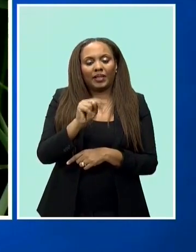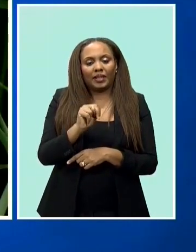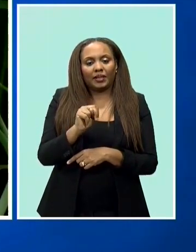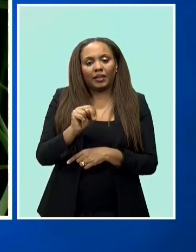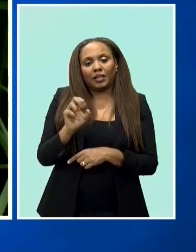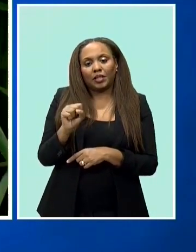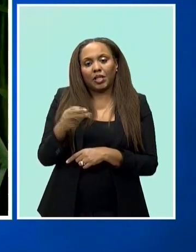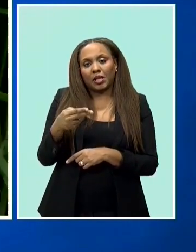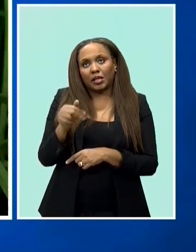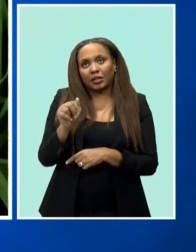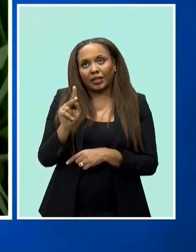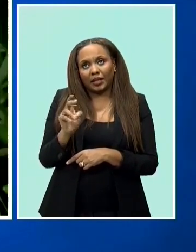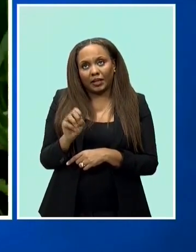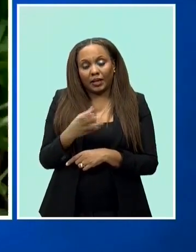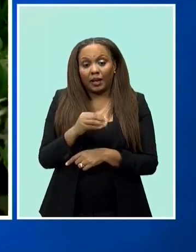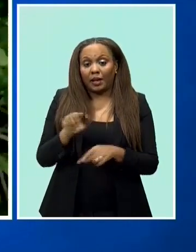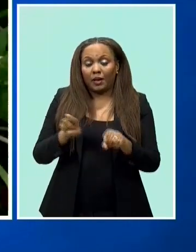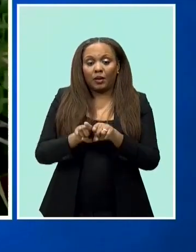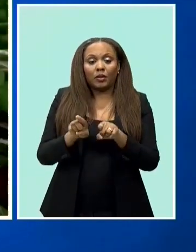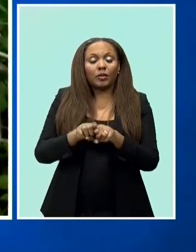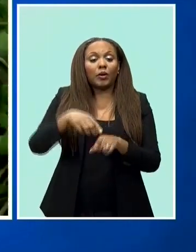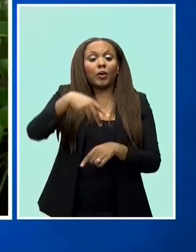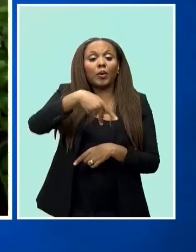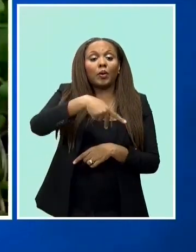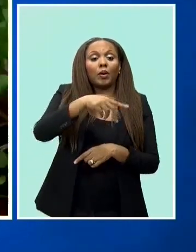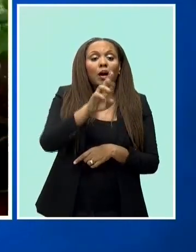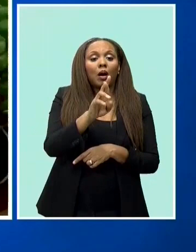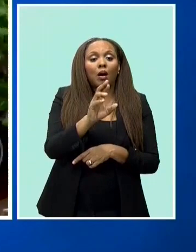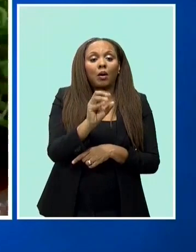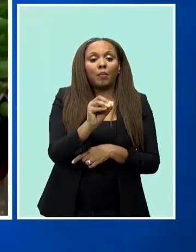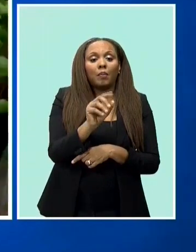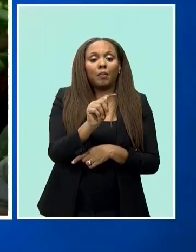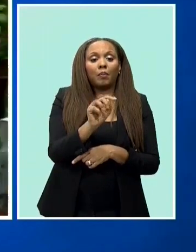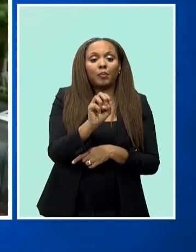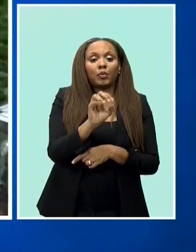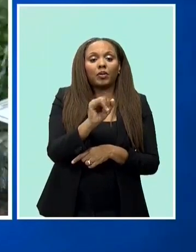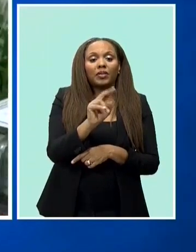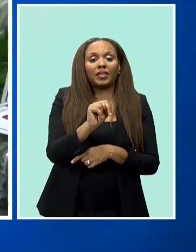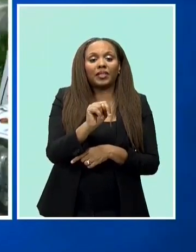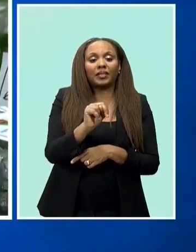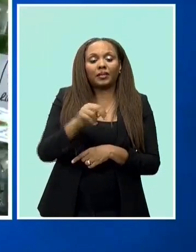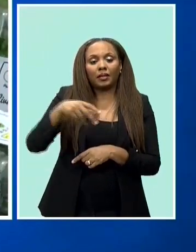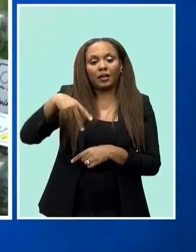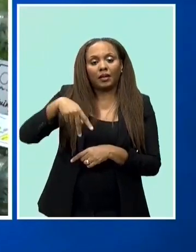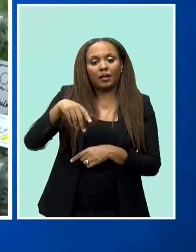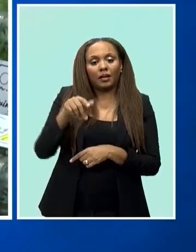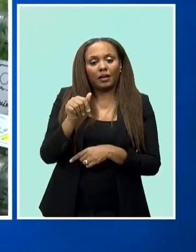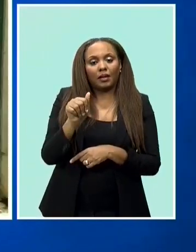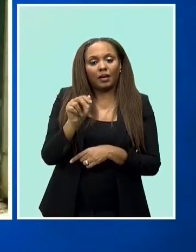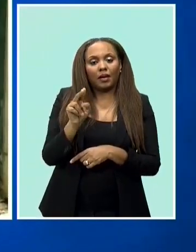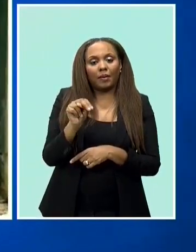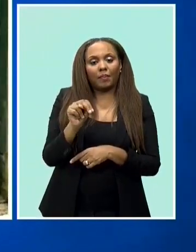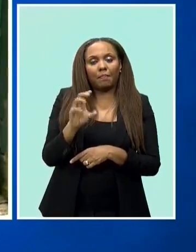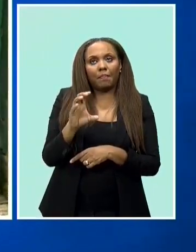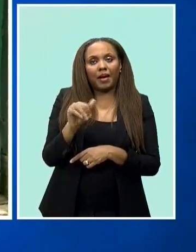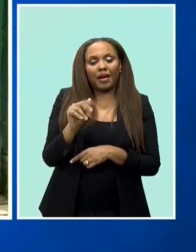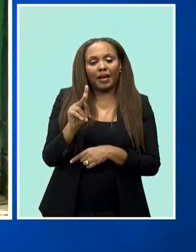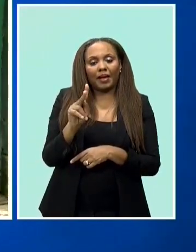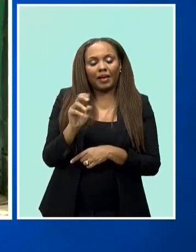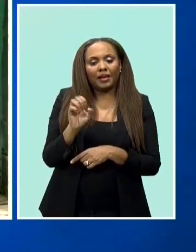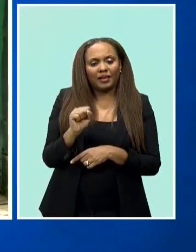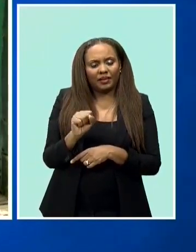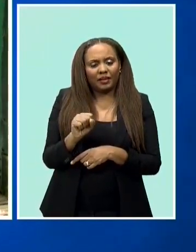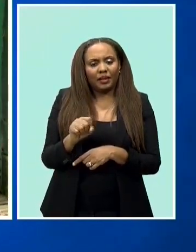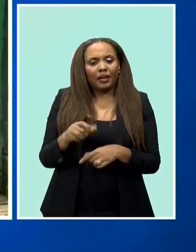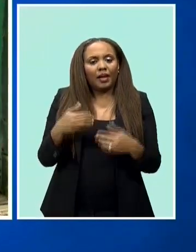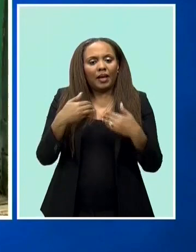as this popular item. And the vegan protein pancakes as well. This contains our organic